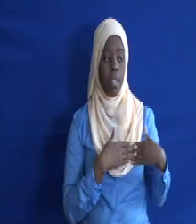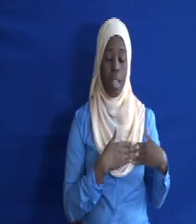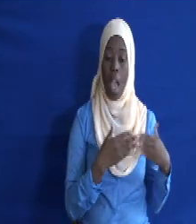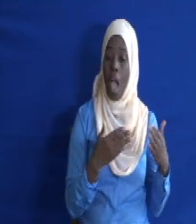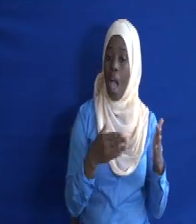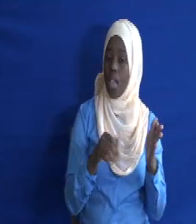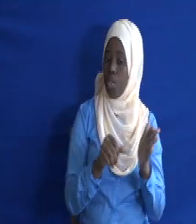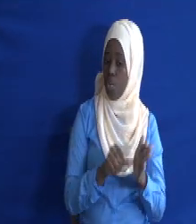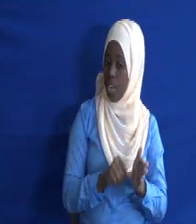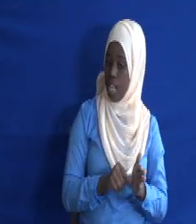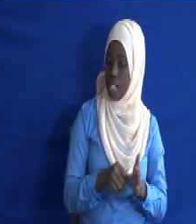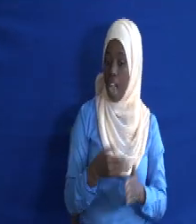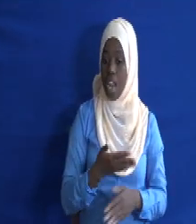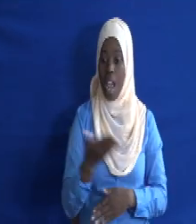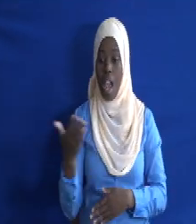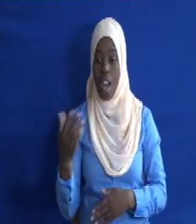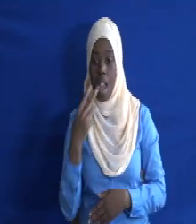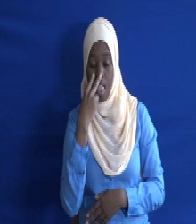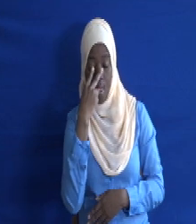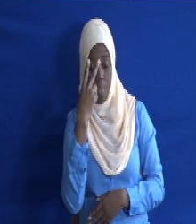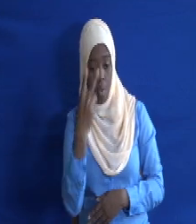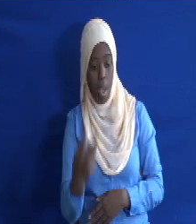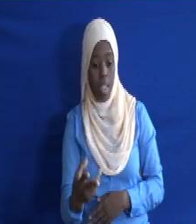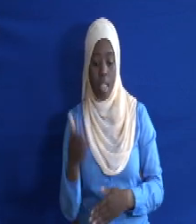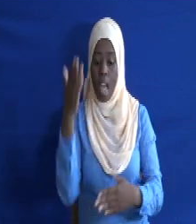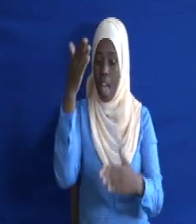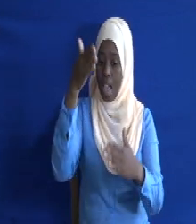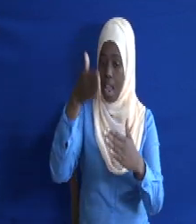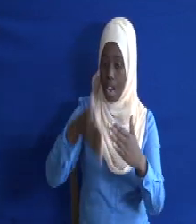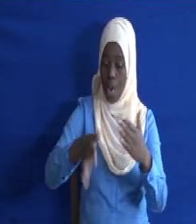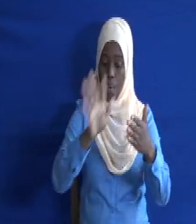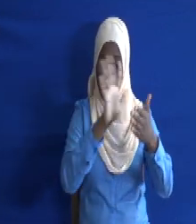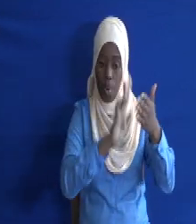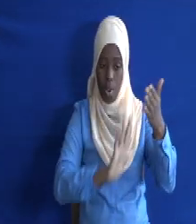Dear pupils and other viewers, here is the end of our program